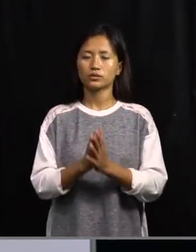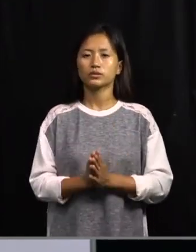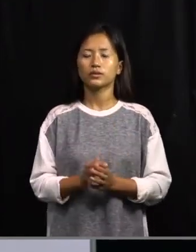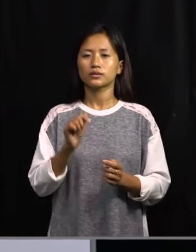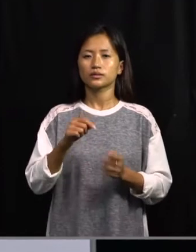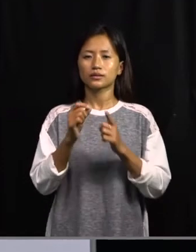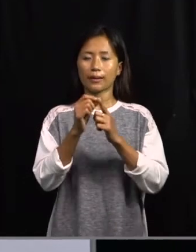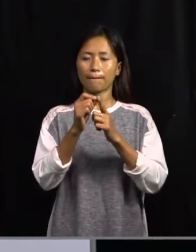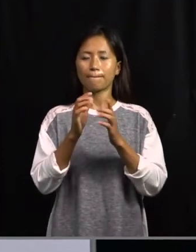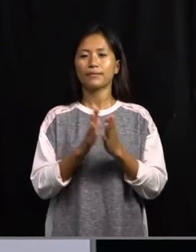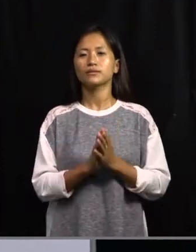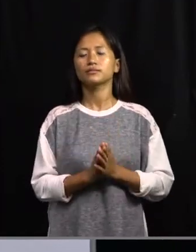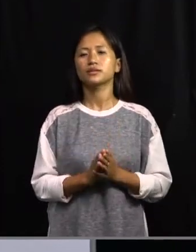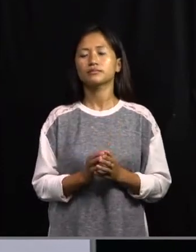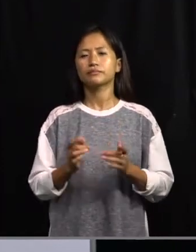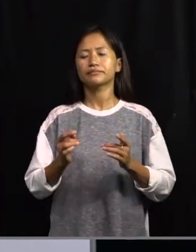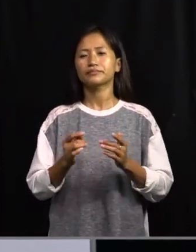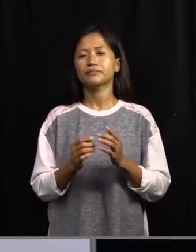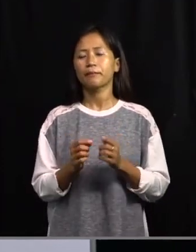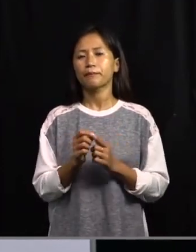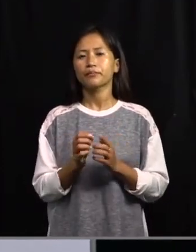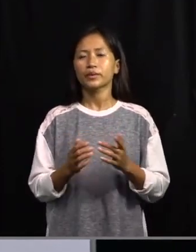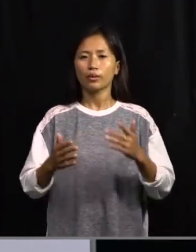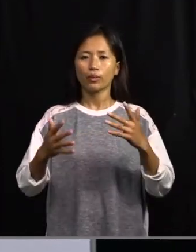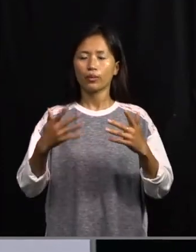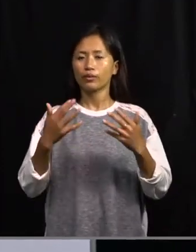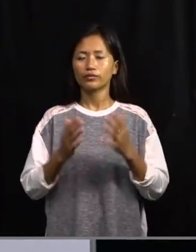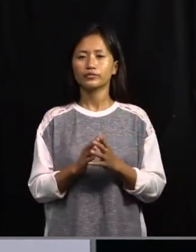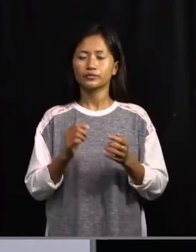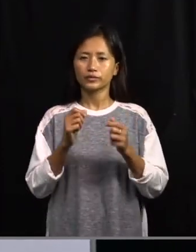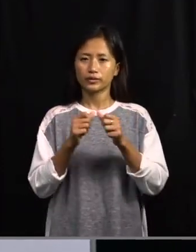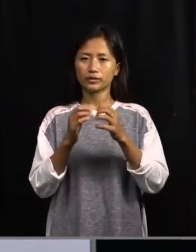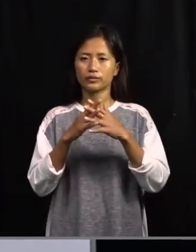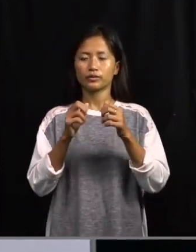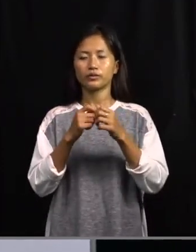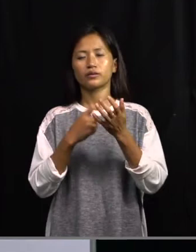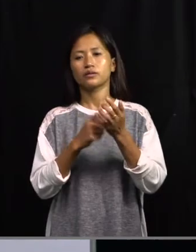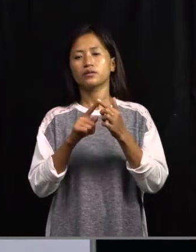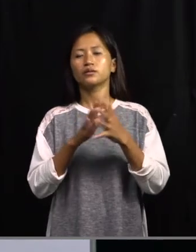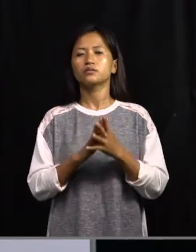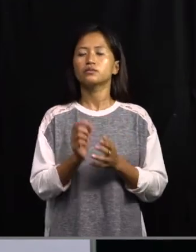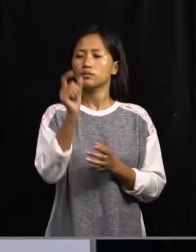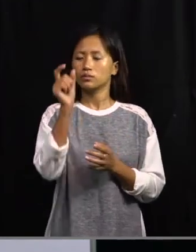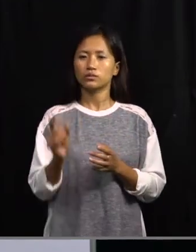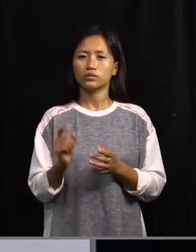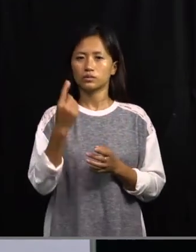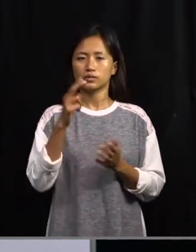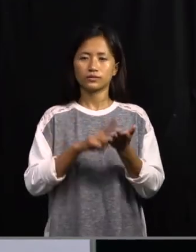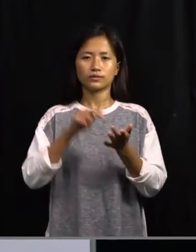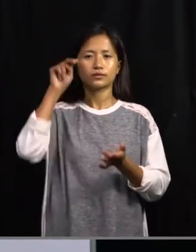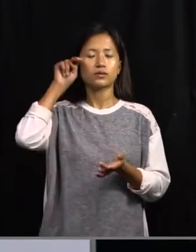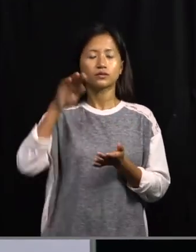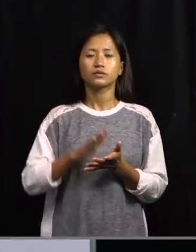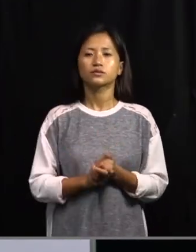pandemic in Nagaland. You aware of this or not? This is one very important word in Nagaland.